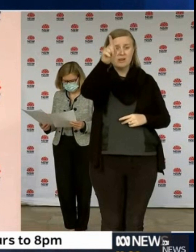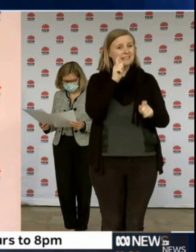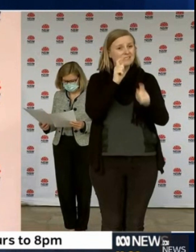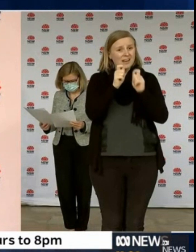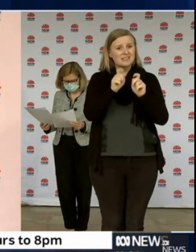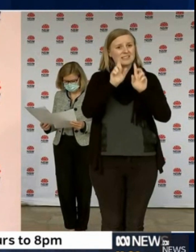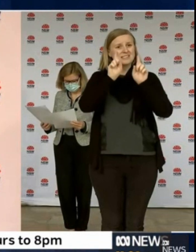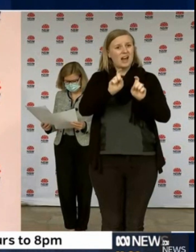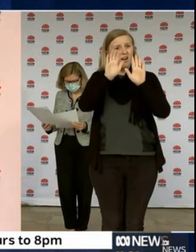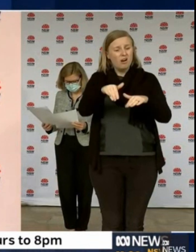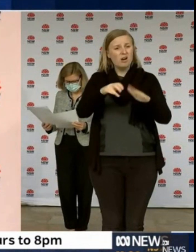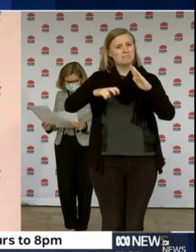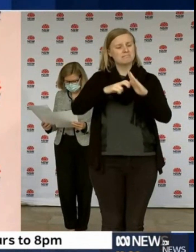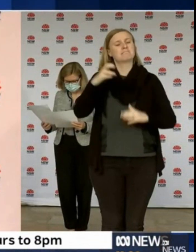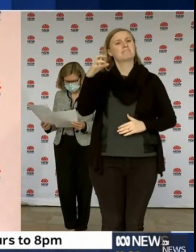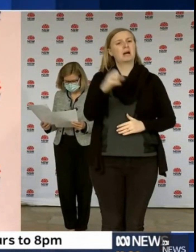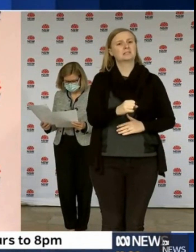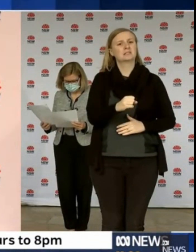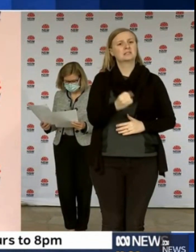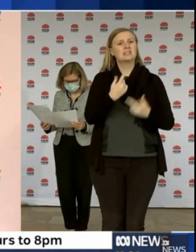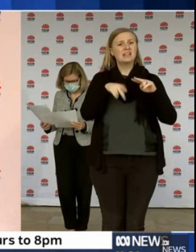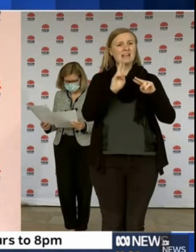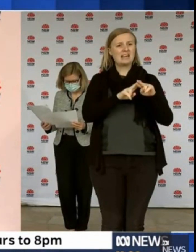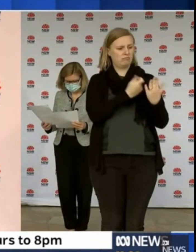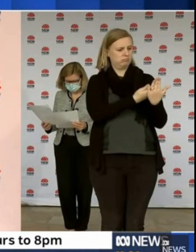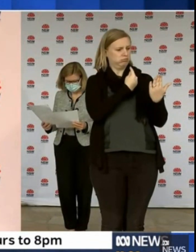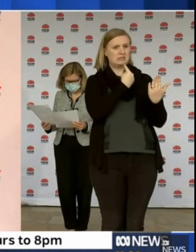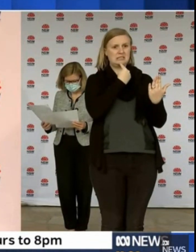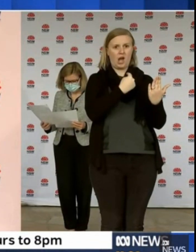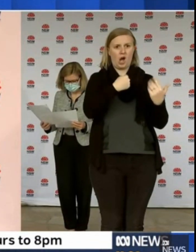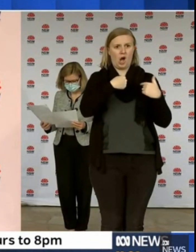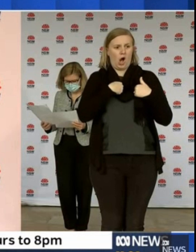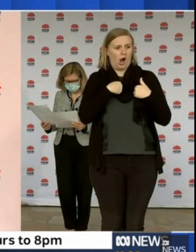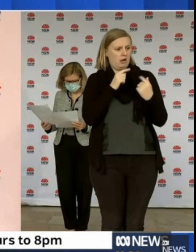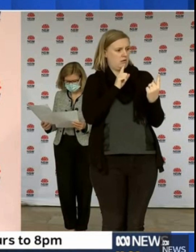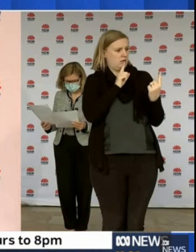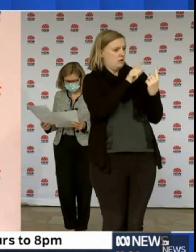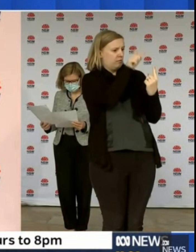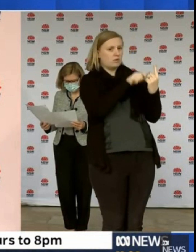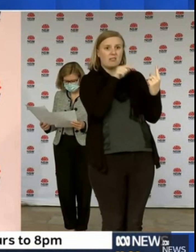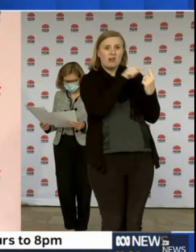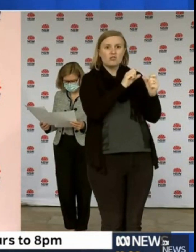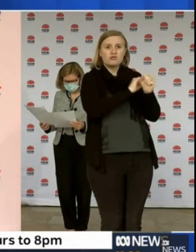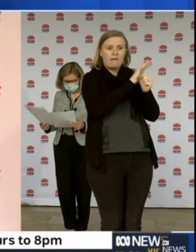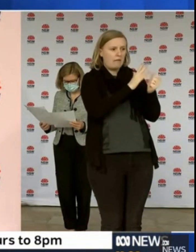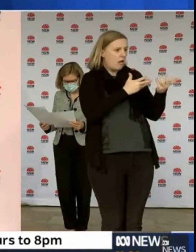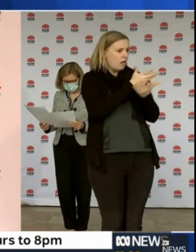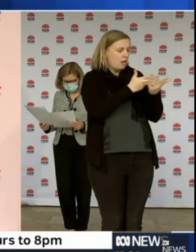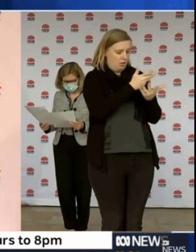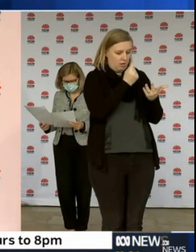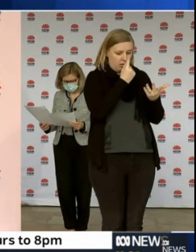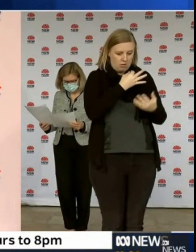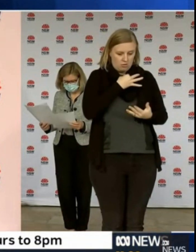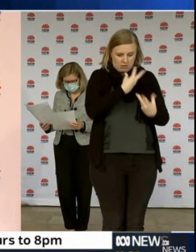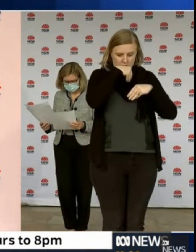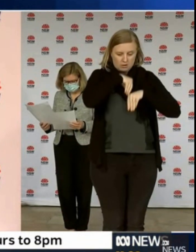isolate for 14 days if you're deemed to be a close contact. That is really, really important. And I also want to stress to everybody